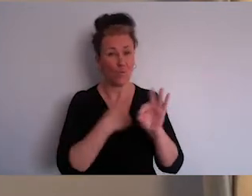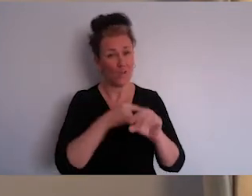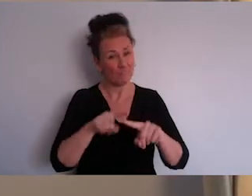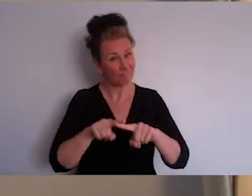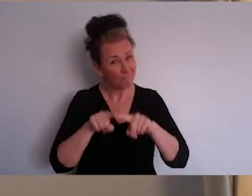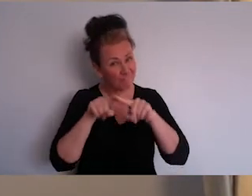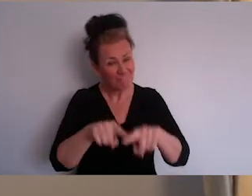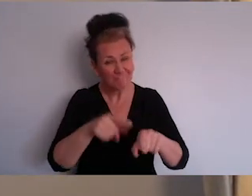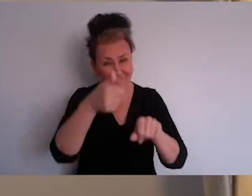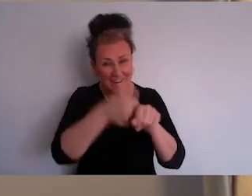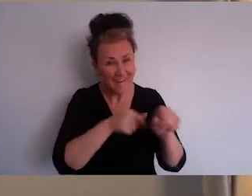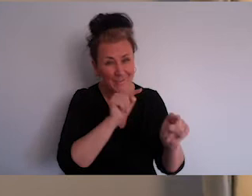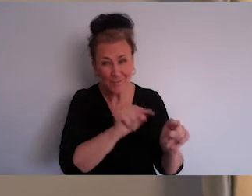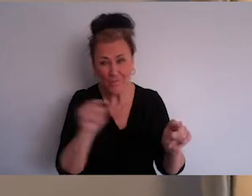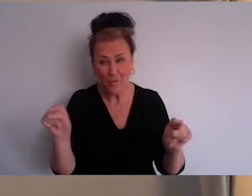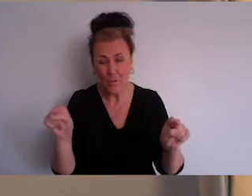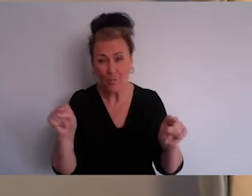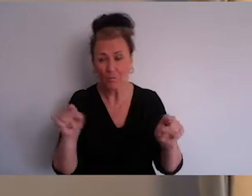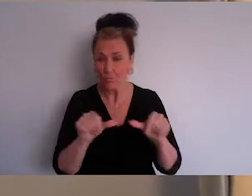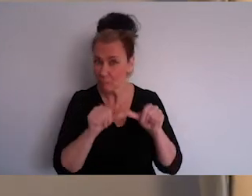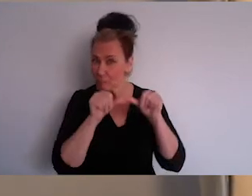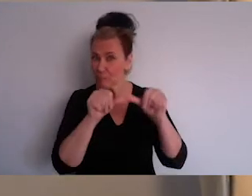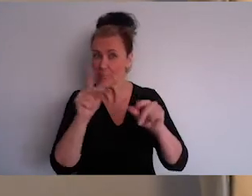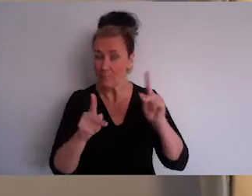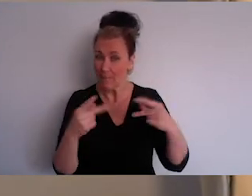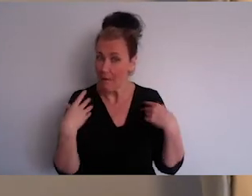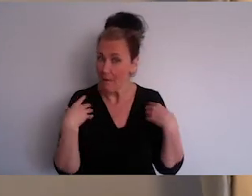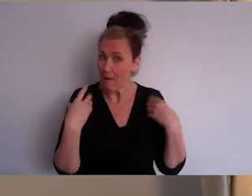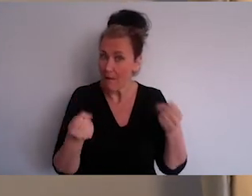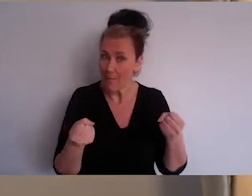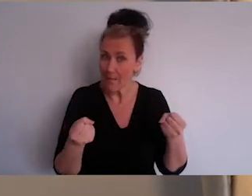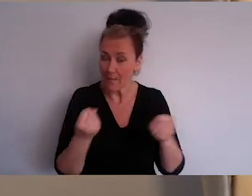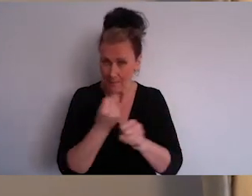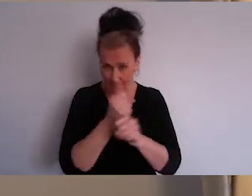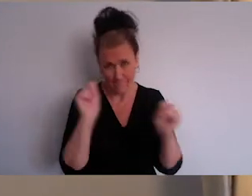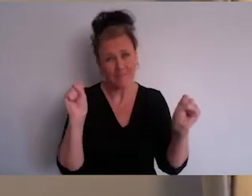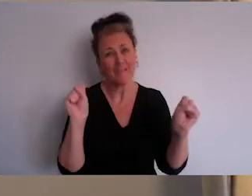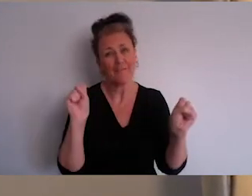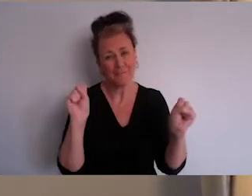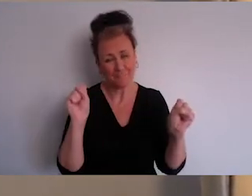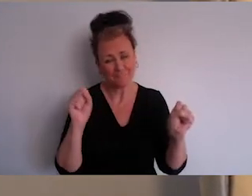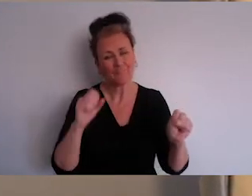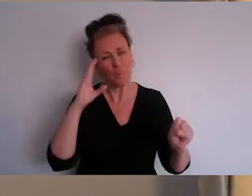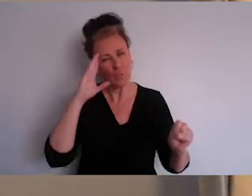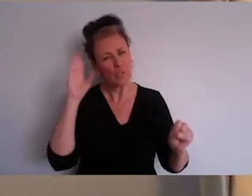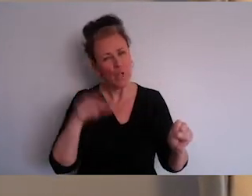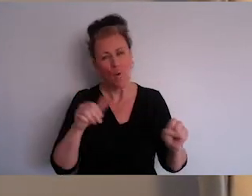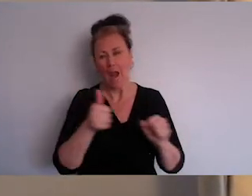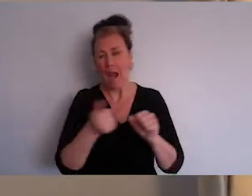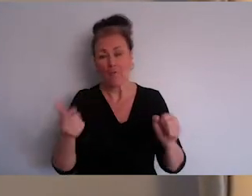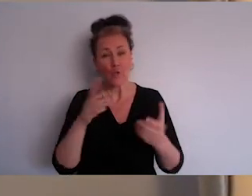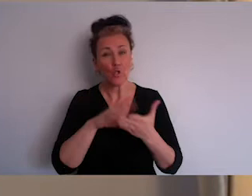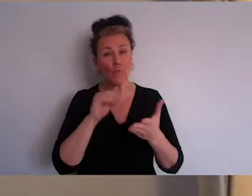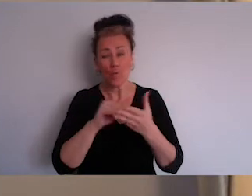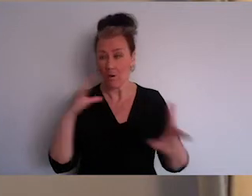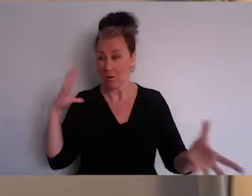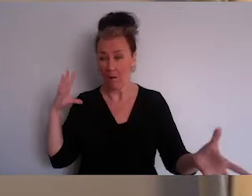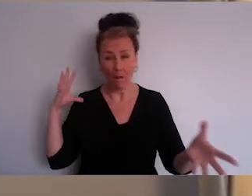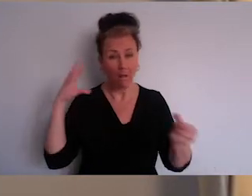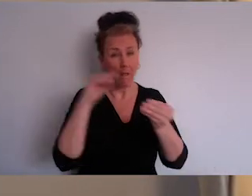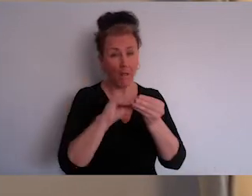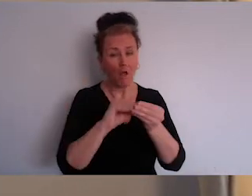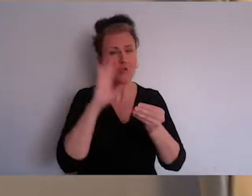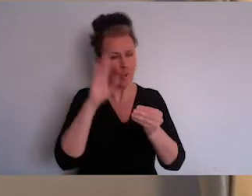are counting on you to keep people healthy, connected, and safe. And we know you will take all that you have learned at